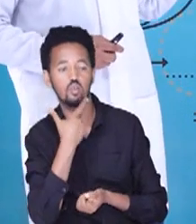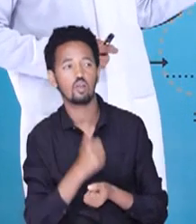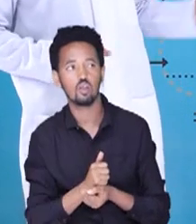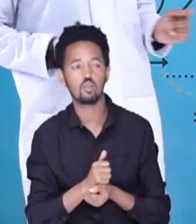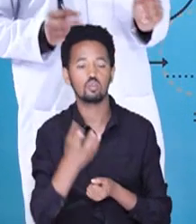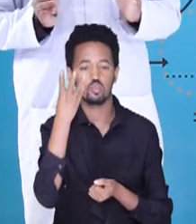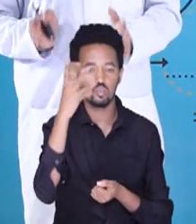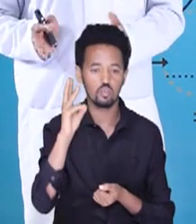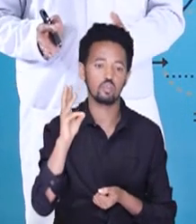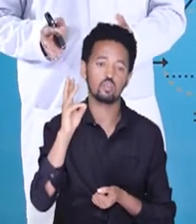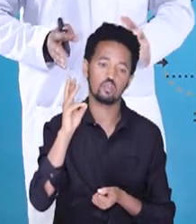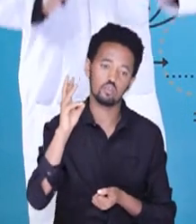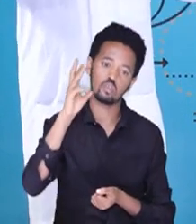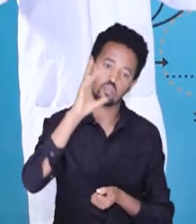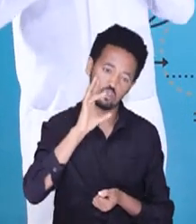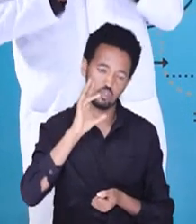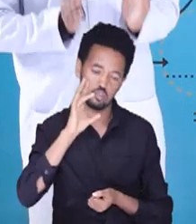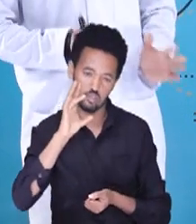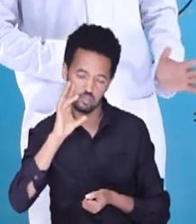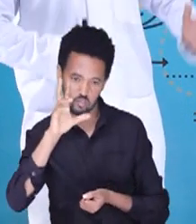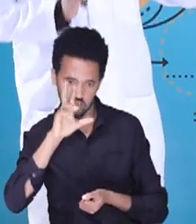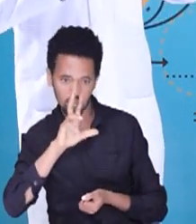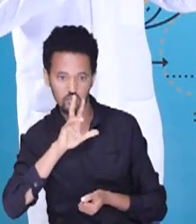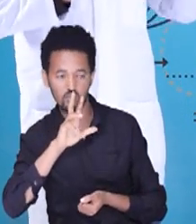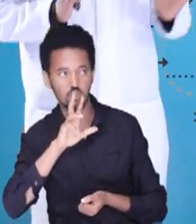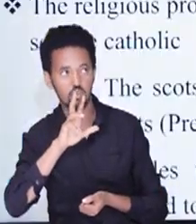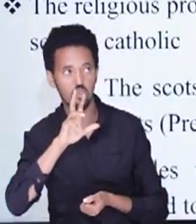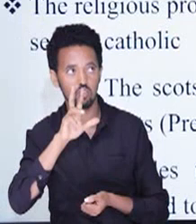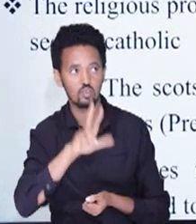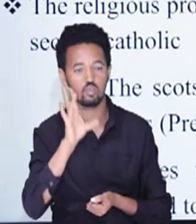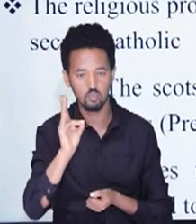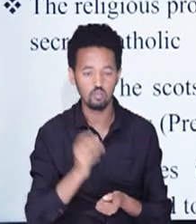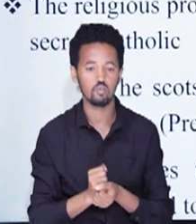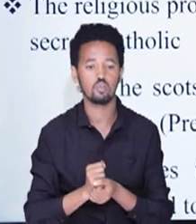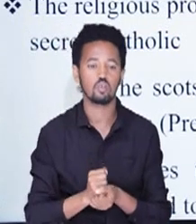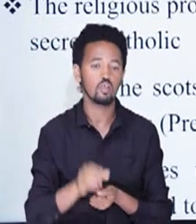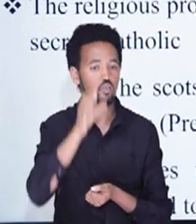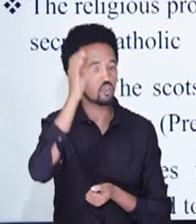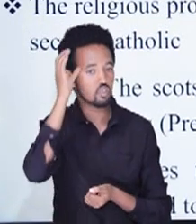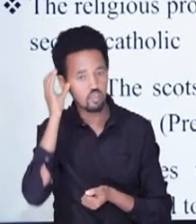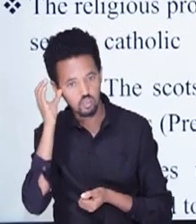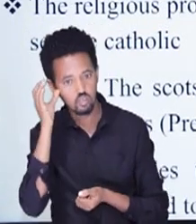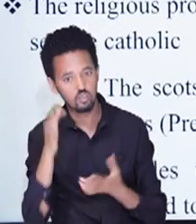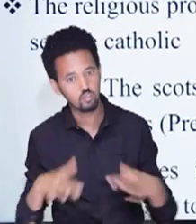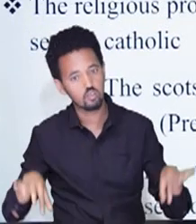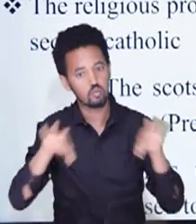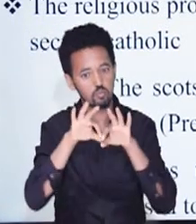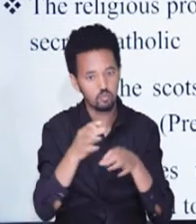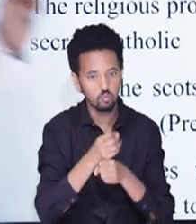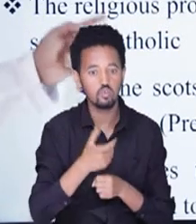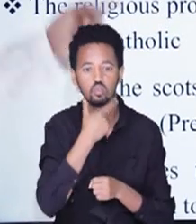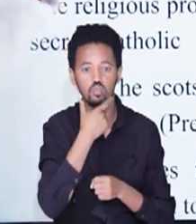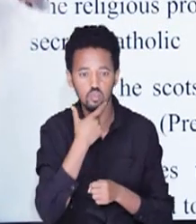in 1637. Without consulting the Scots, Charles imposed